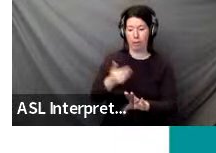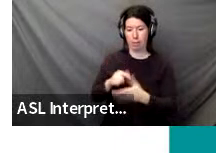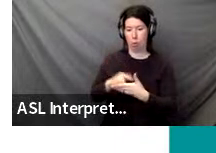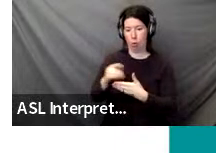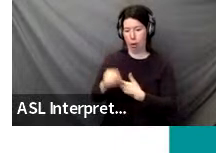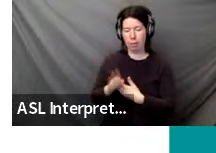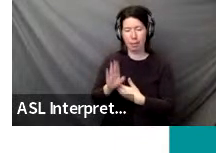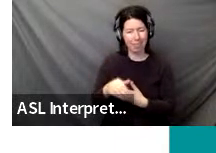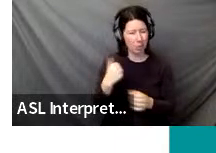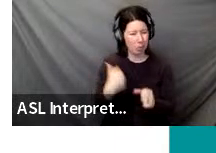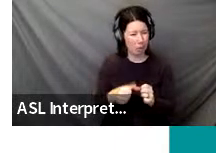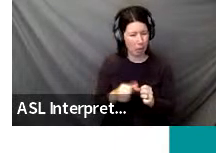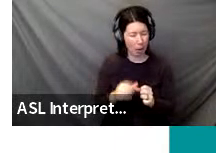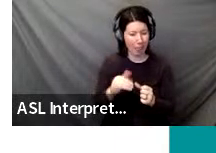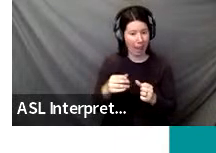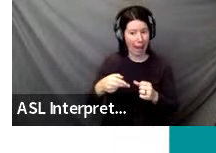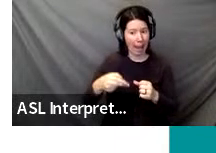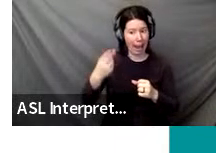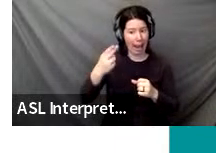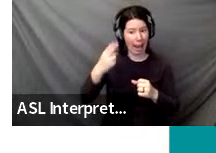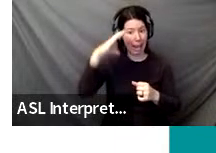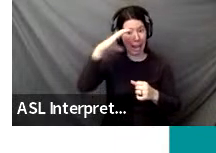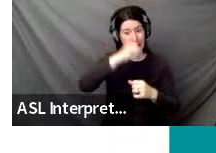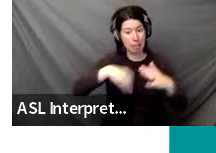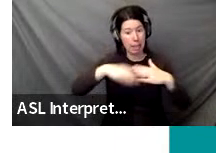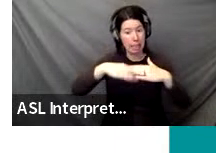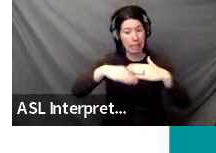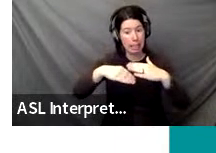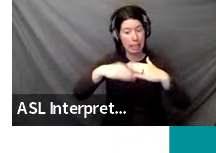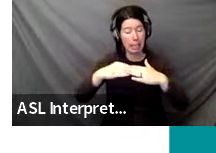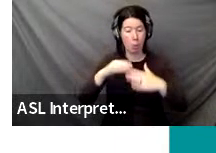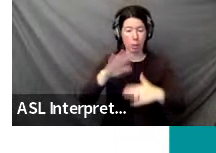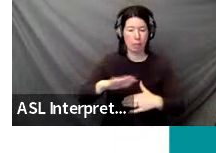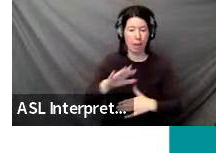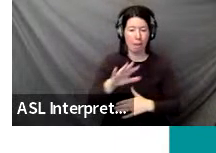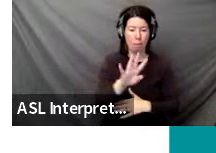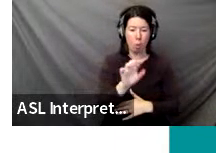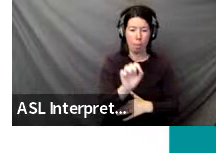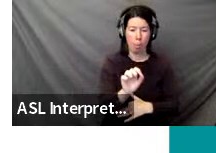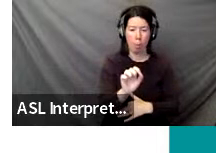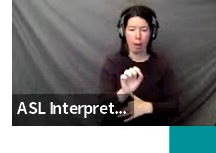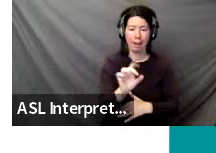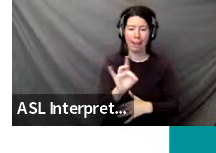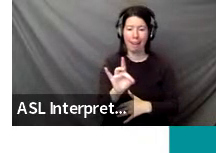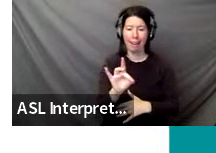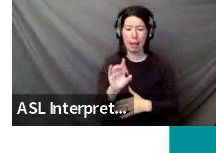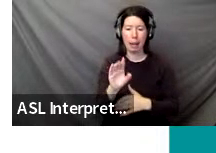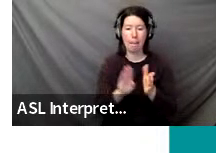recall, the high end of that estimate in the 2020 timeframe was around $4.8 billion.